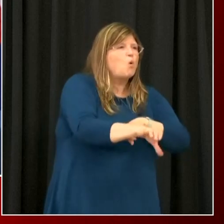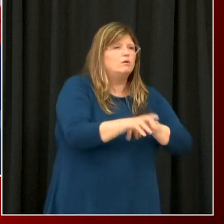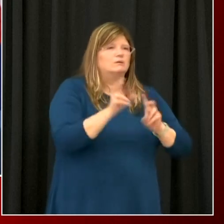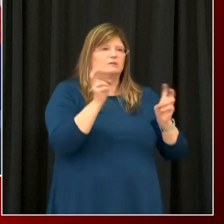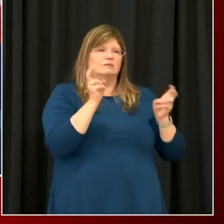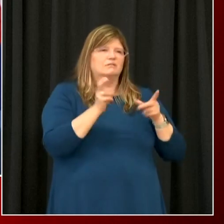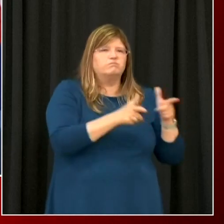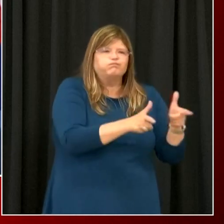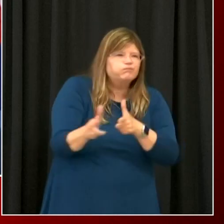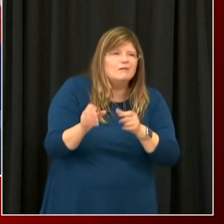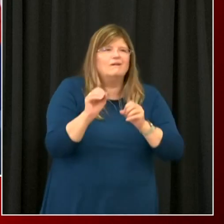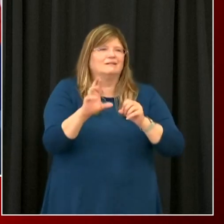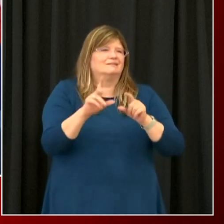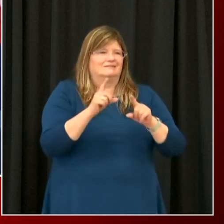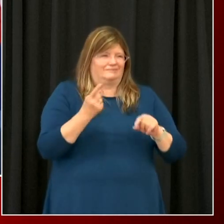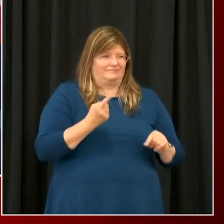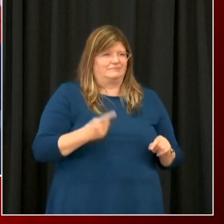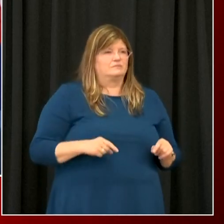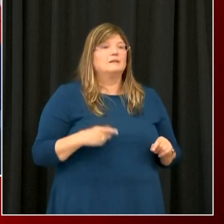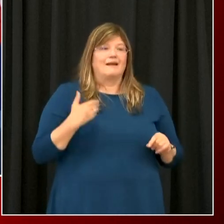names.